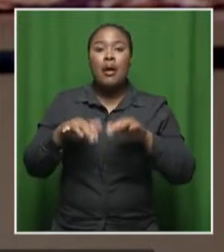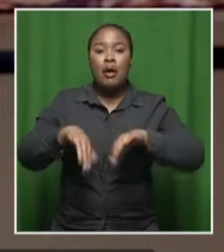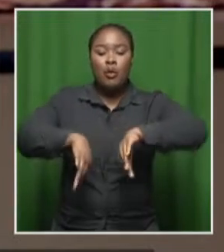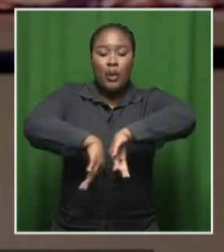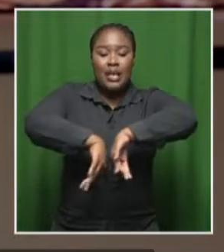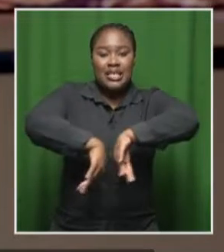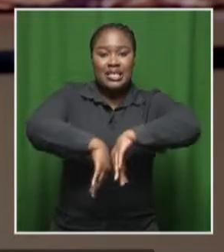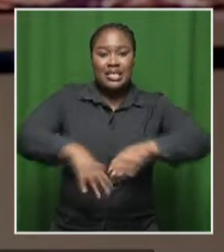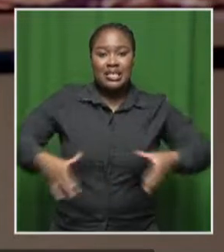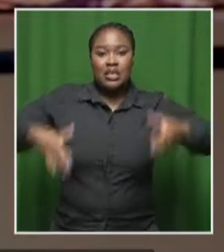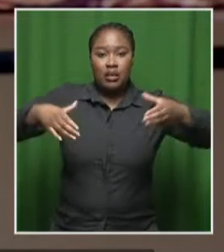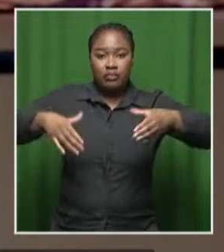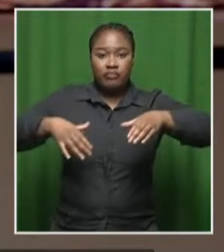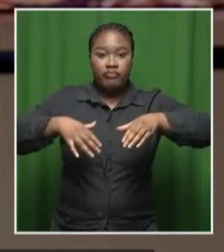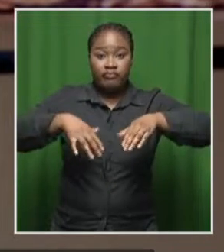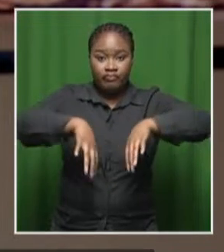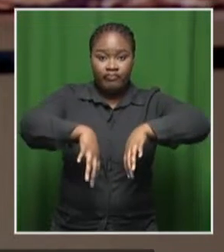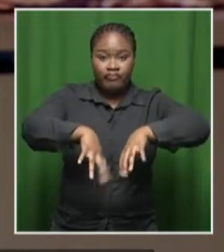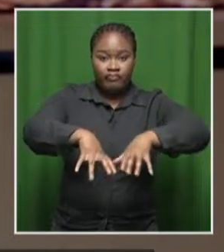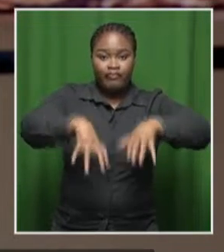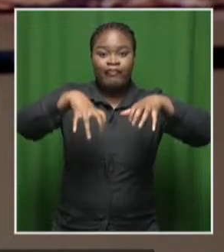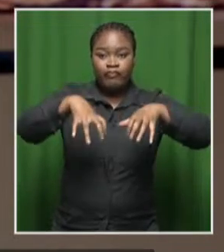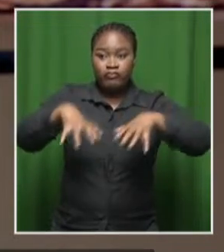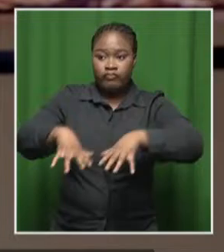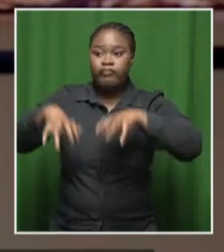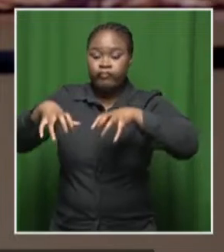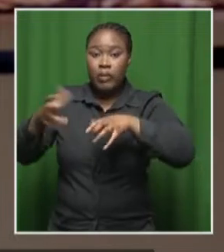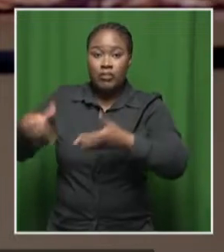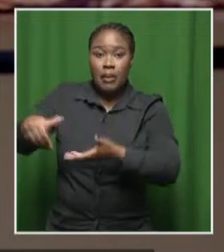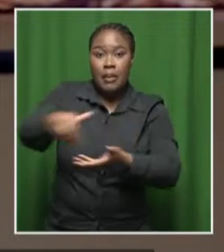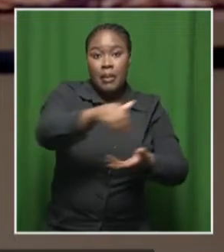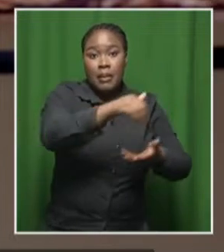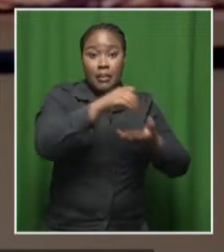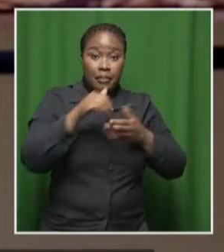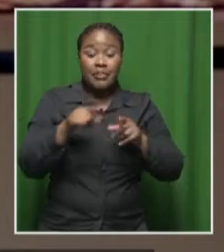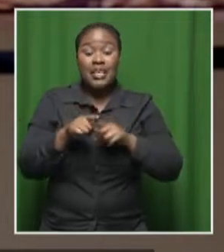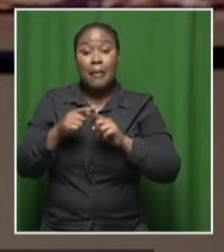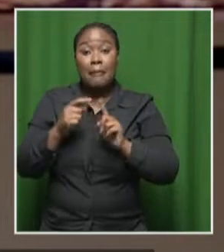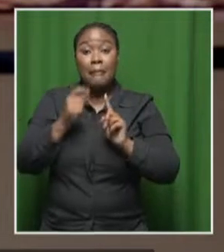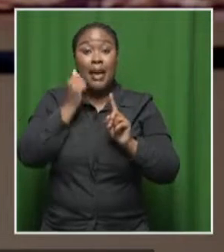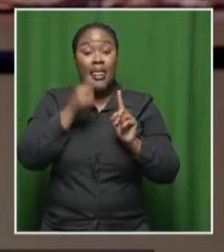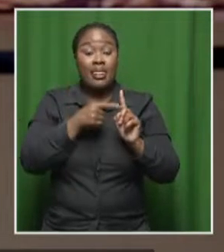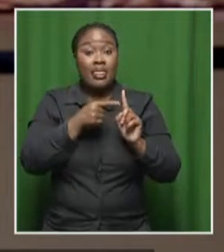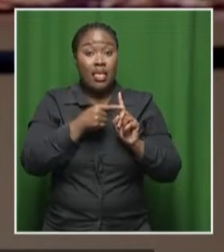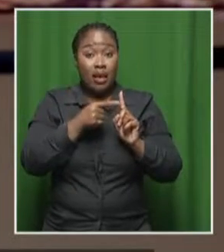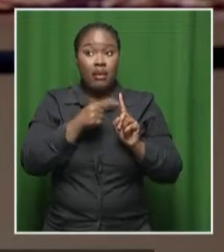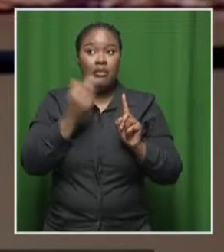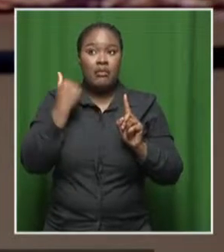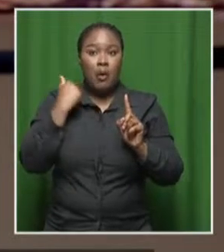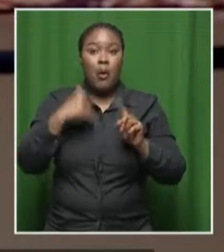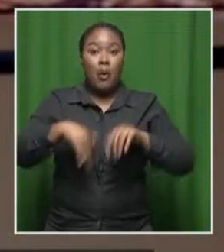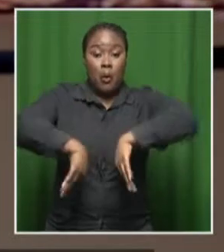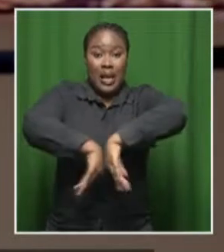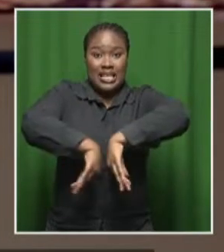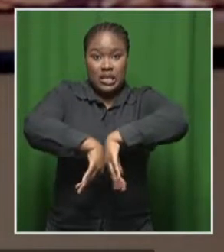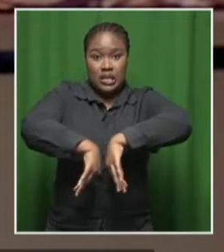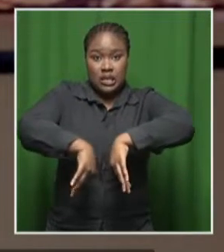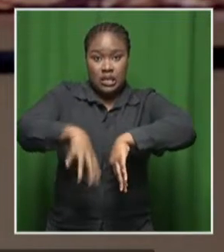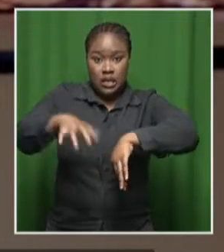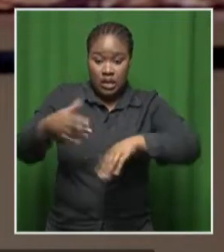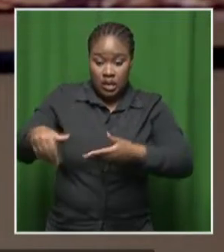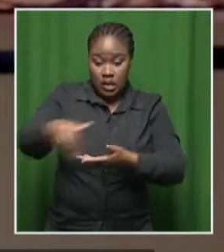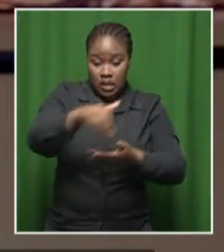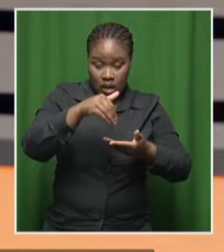man in Turfentine who turns his house into a castle using waste. Wow. So let's get into